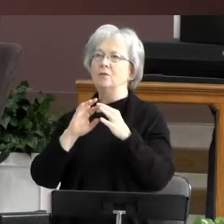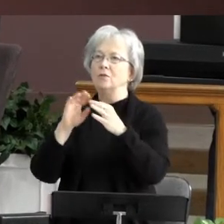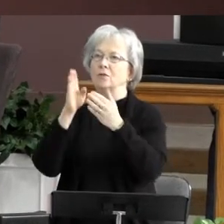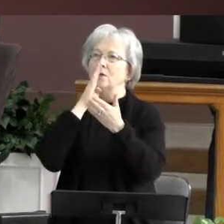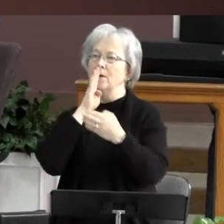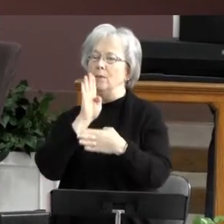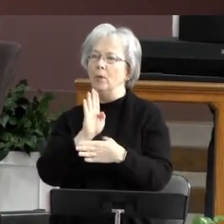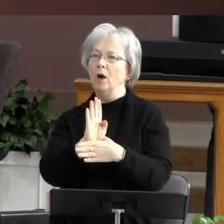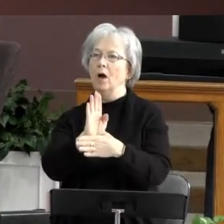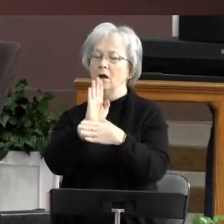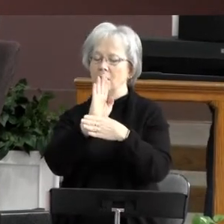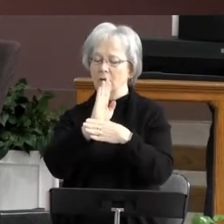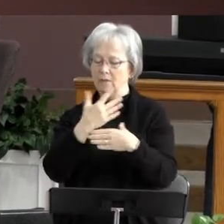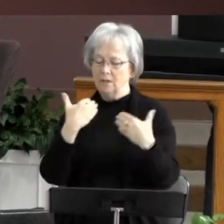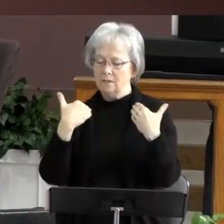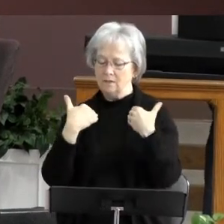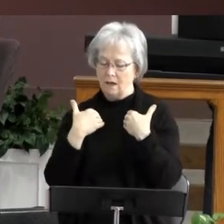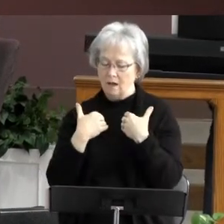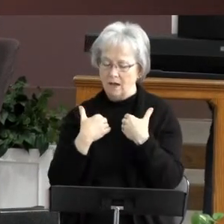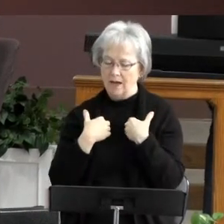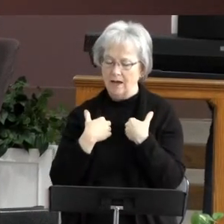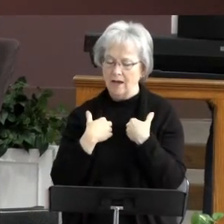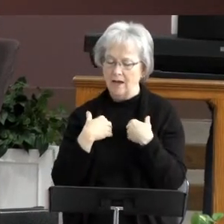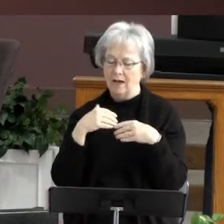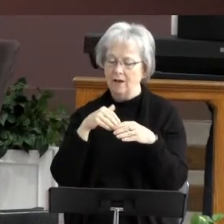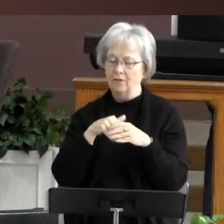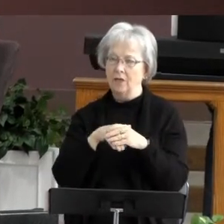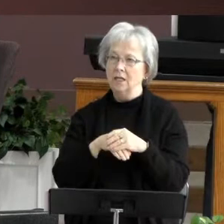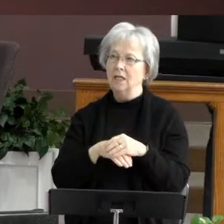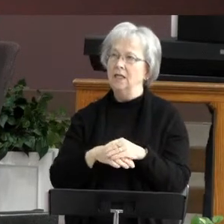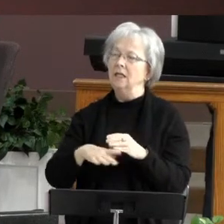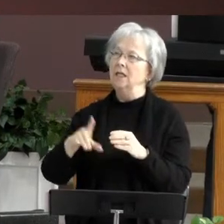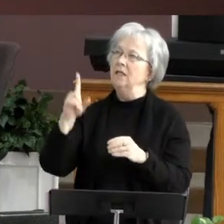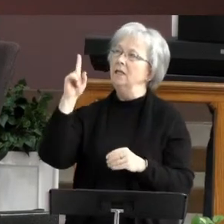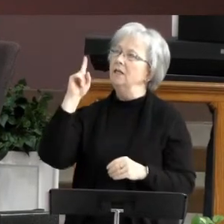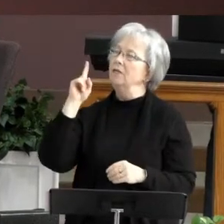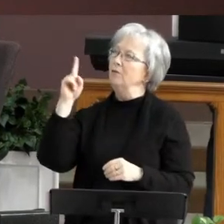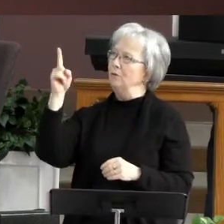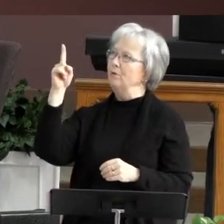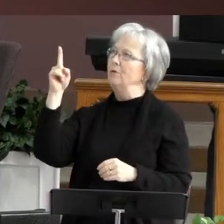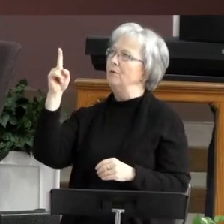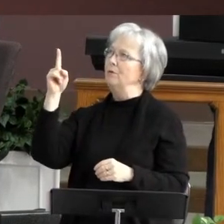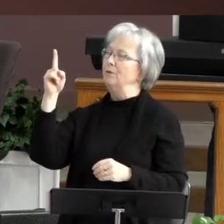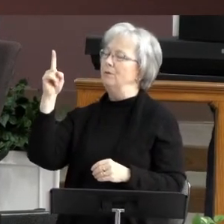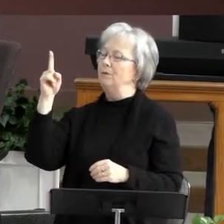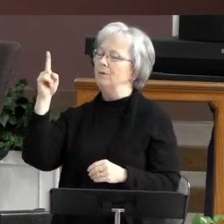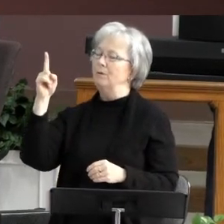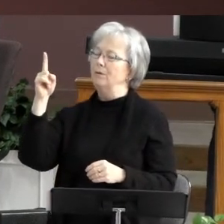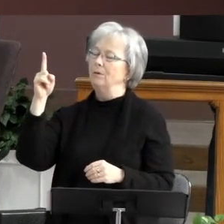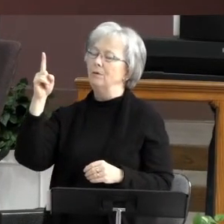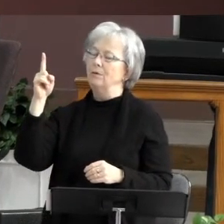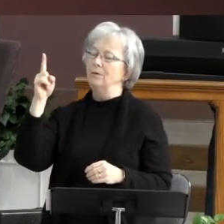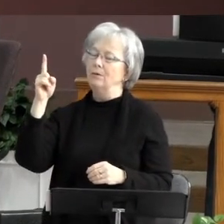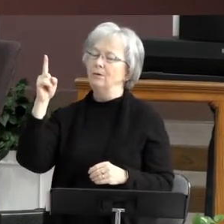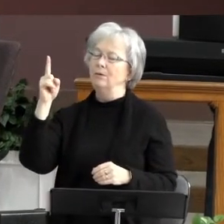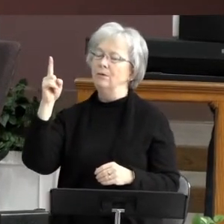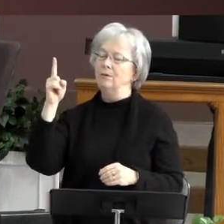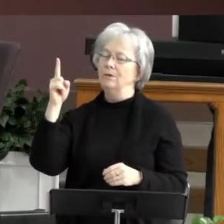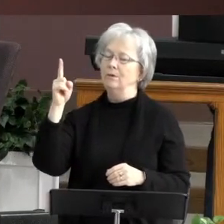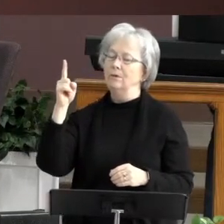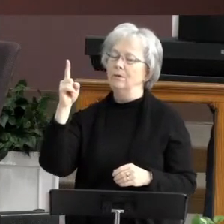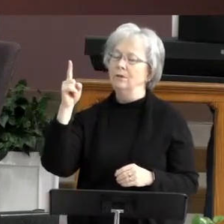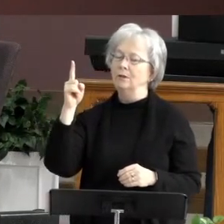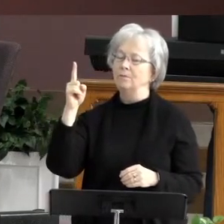compares to the promise I have in you.